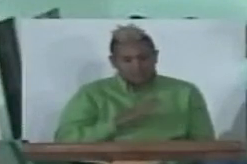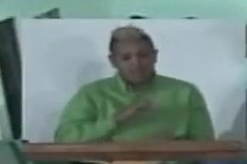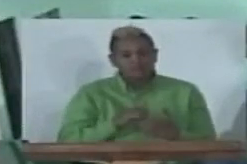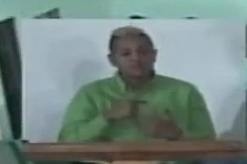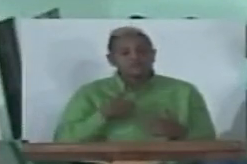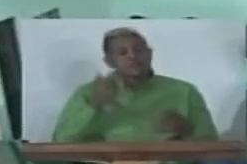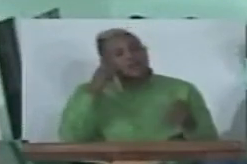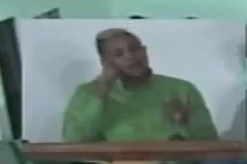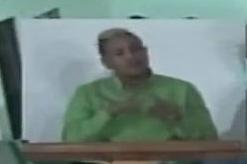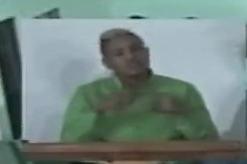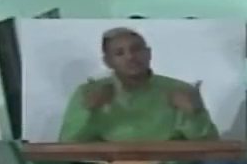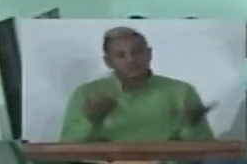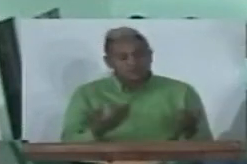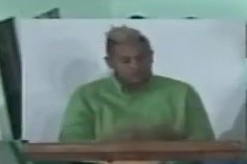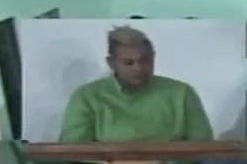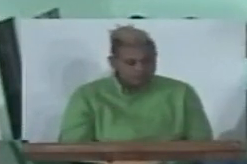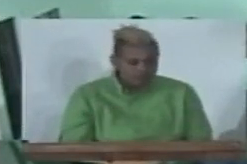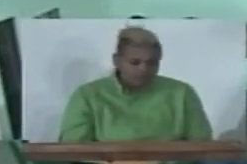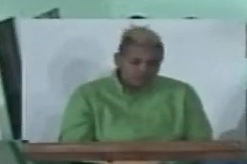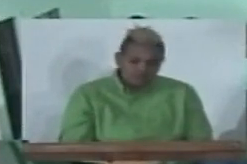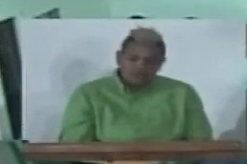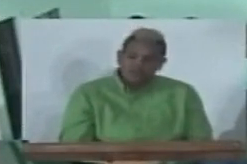much.